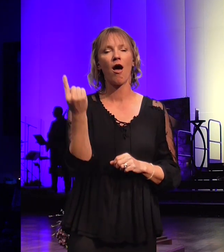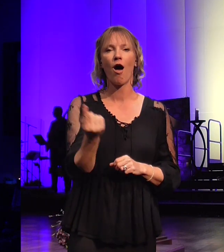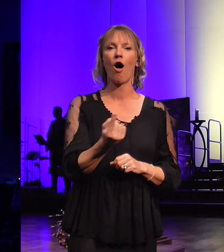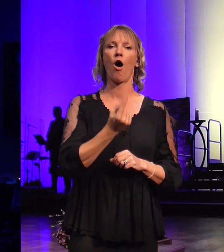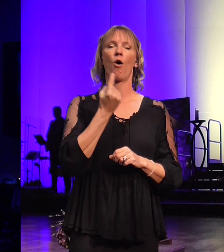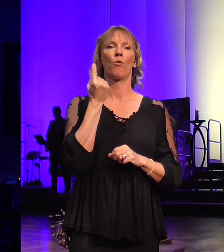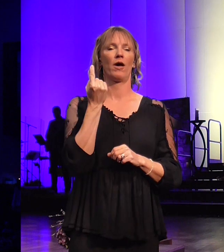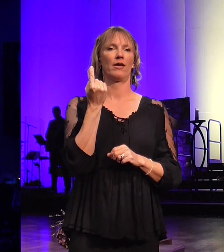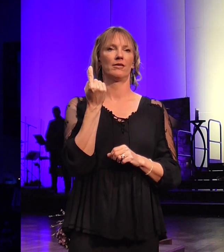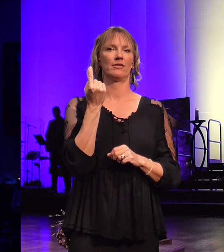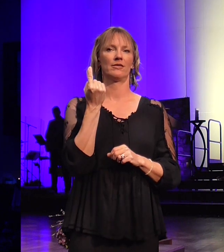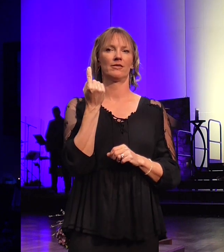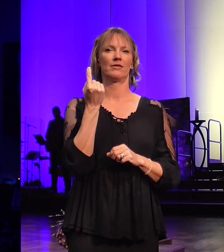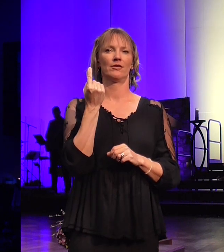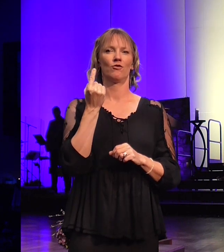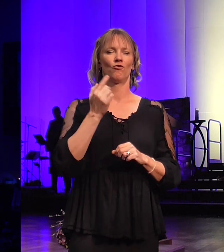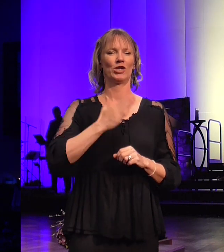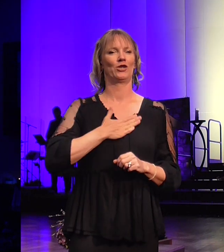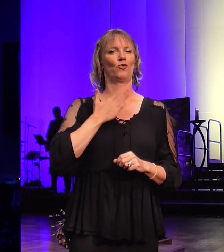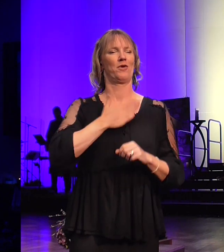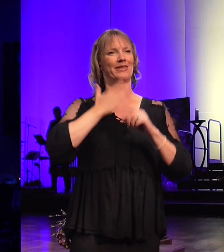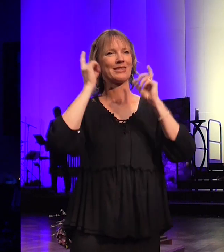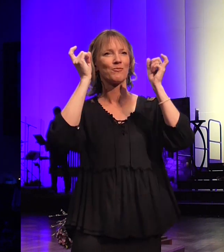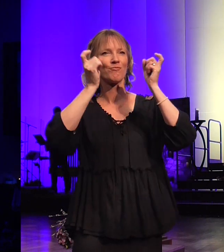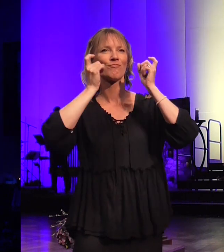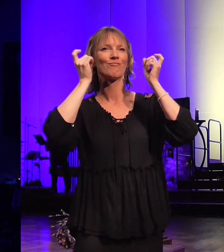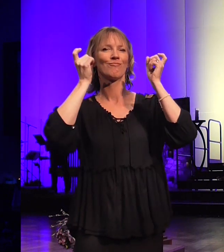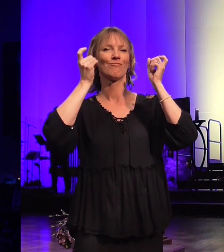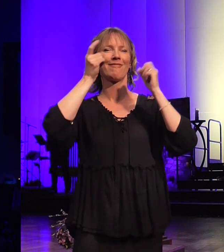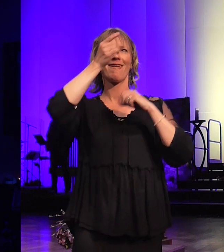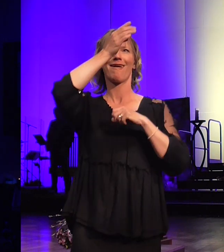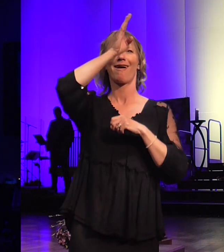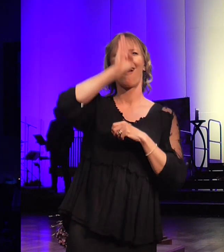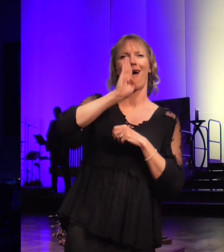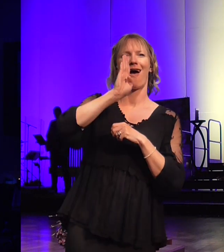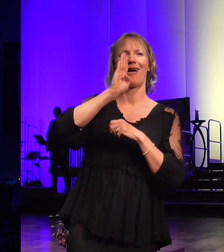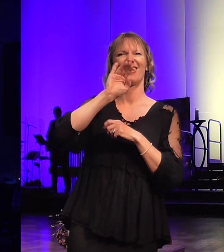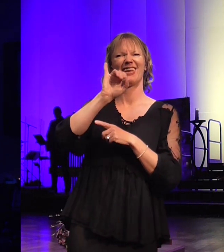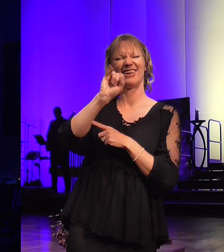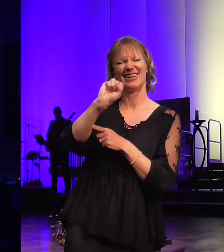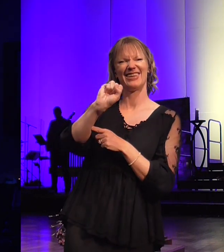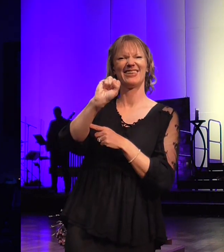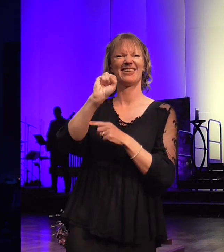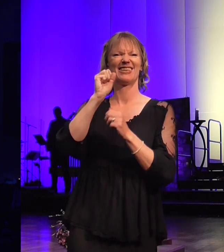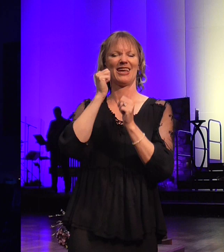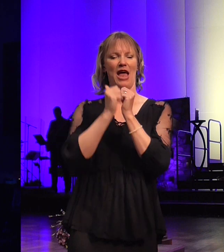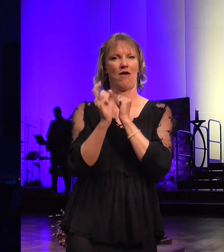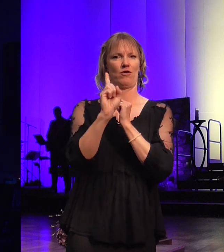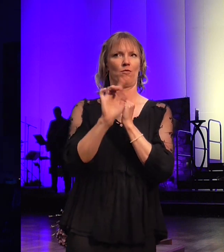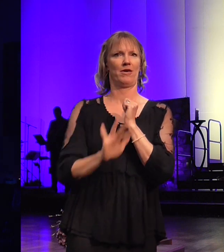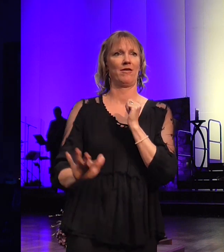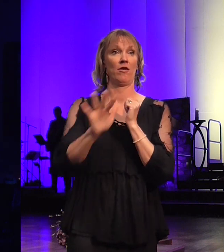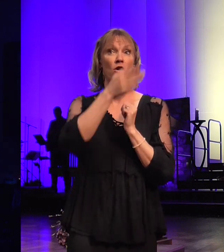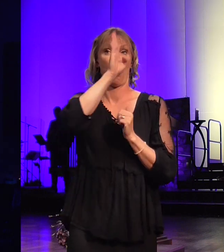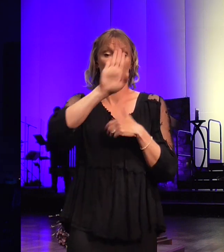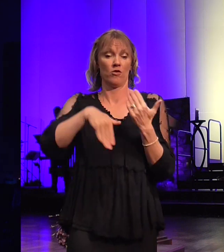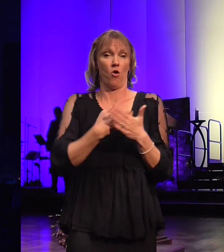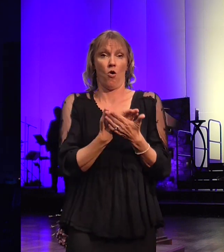always rejoicing that God is everywhere. God is all there